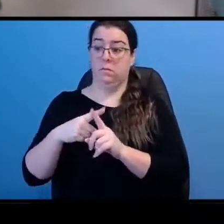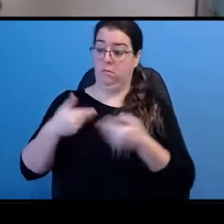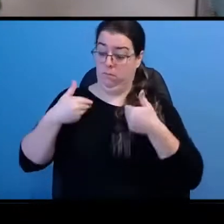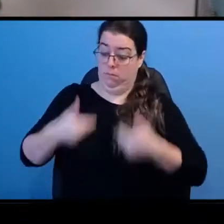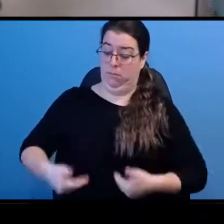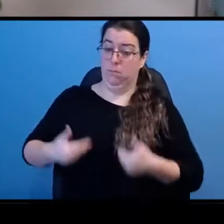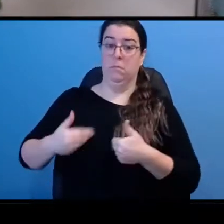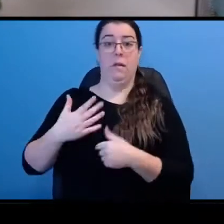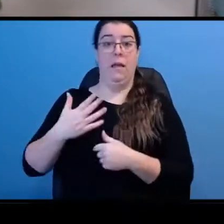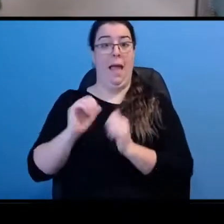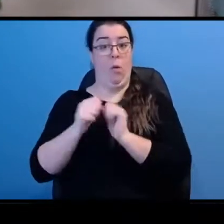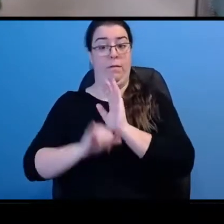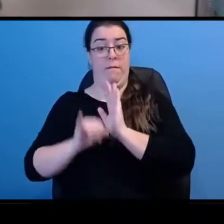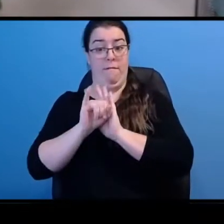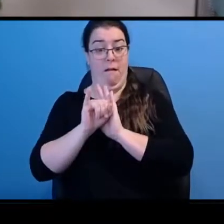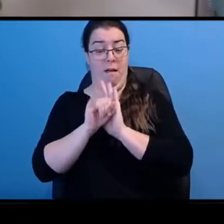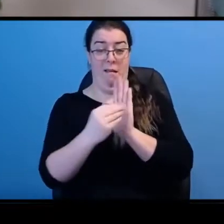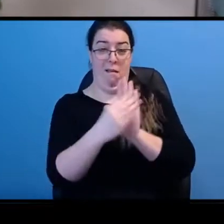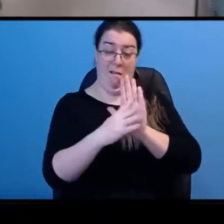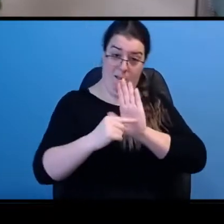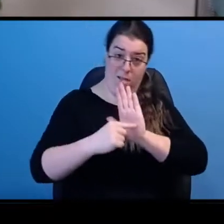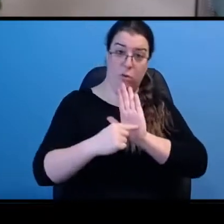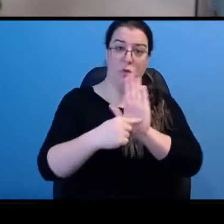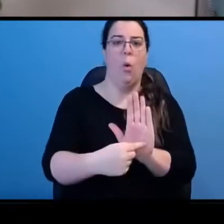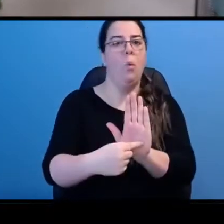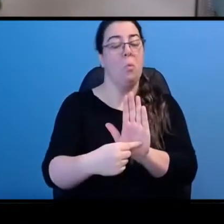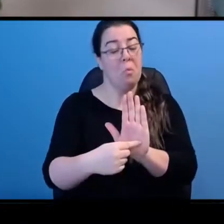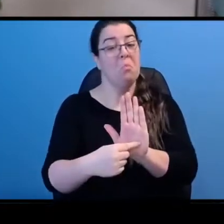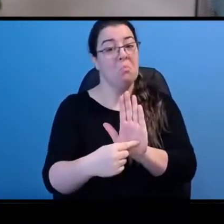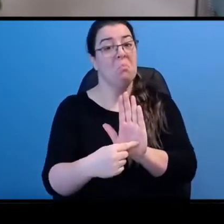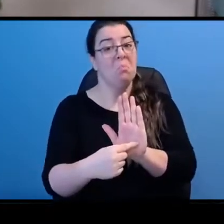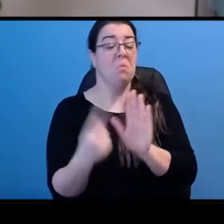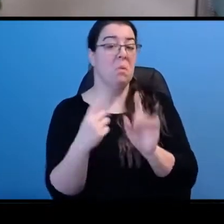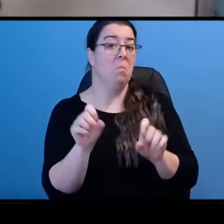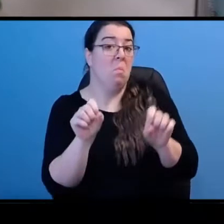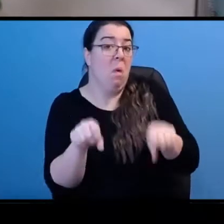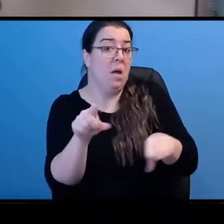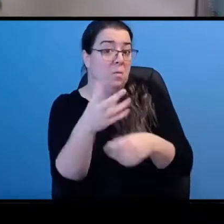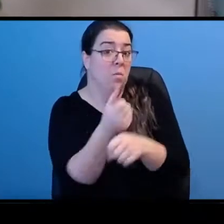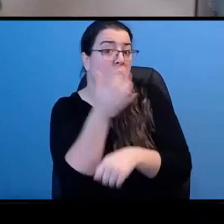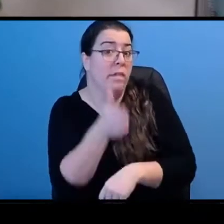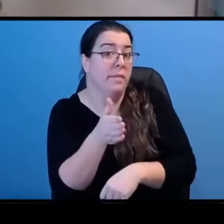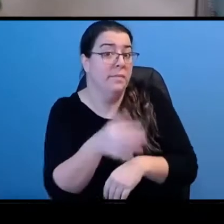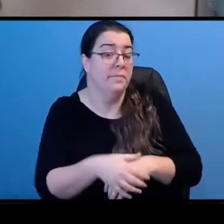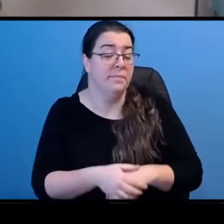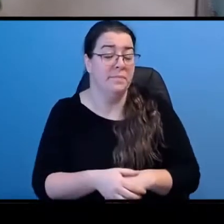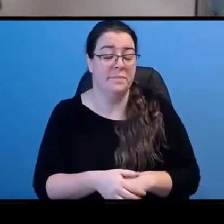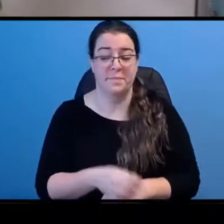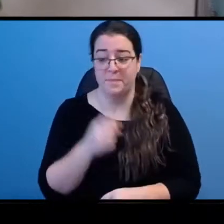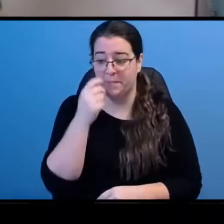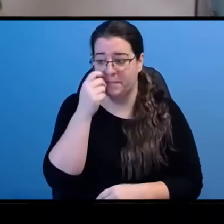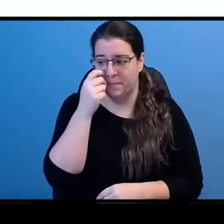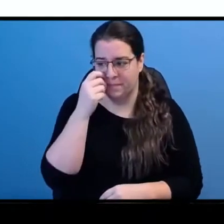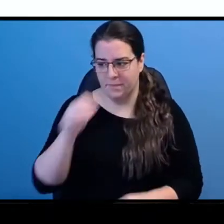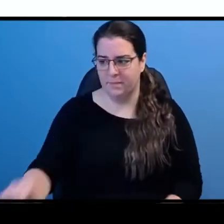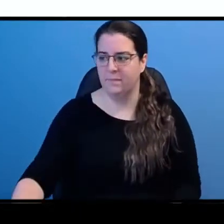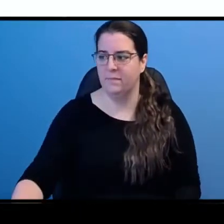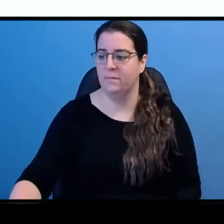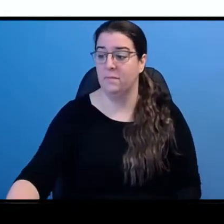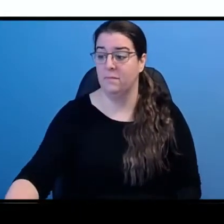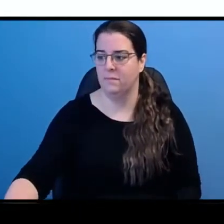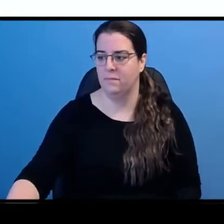in that way. So the first granting stream we're going to talk about with Canada Council is research and